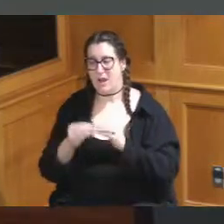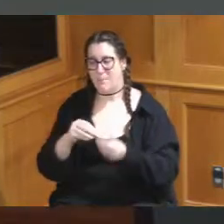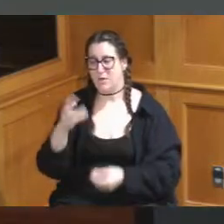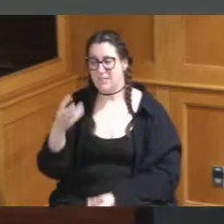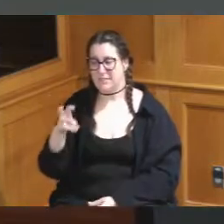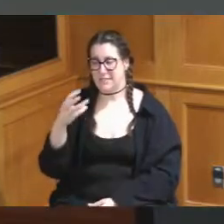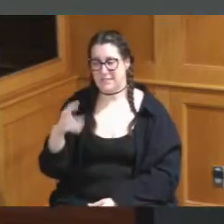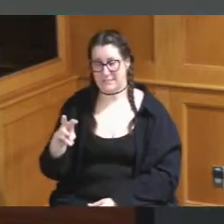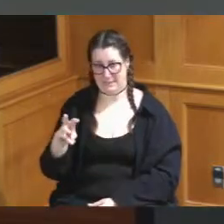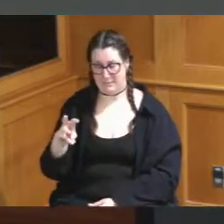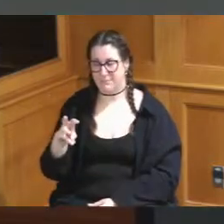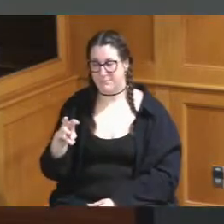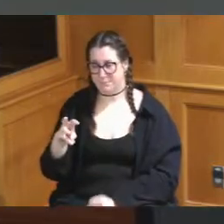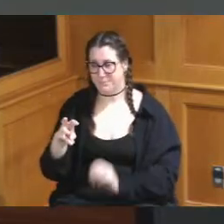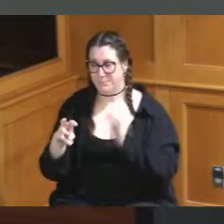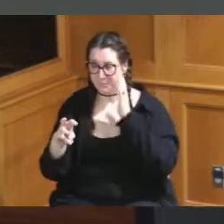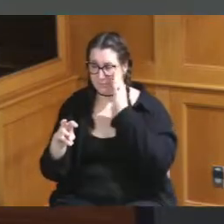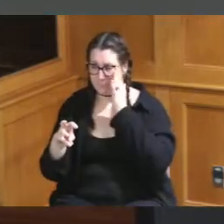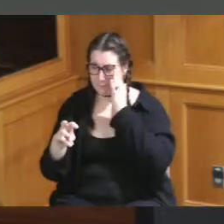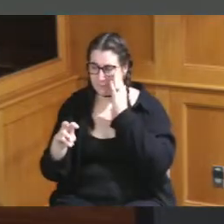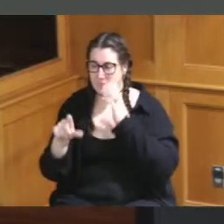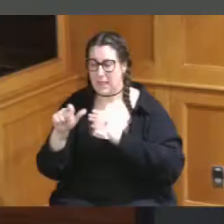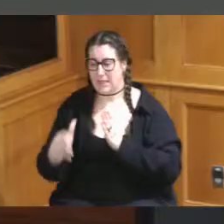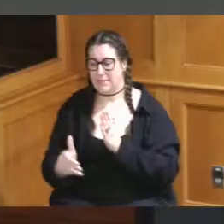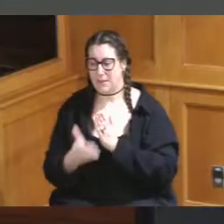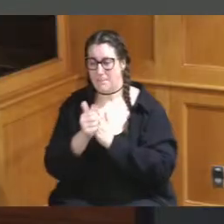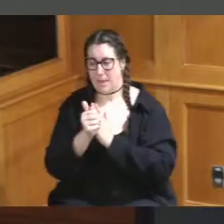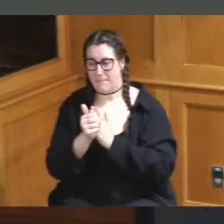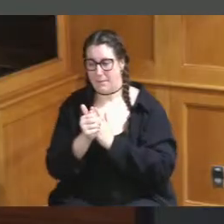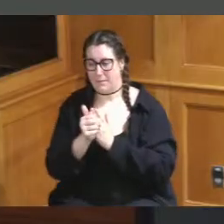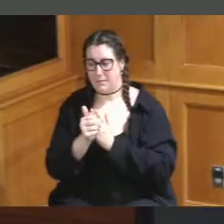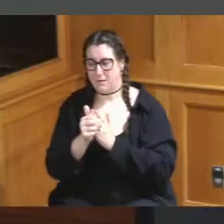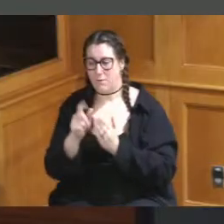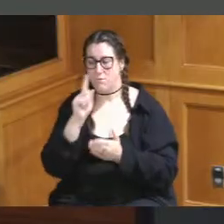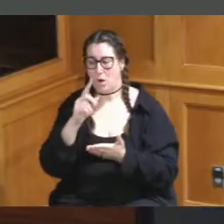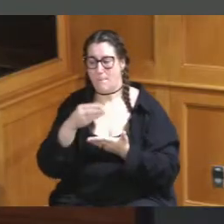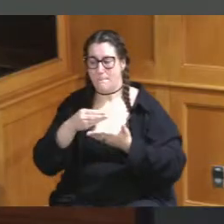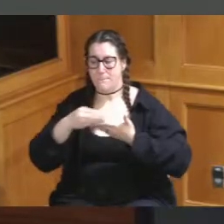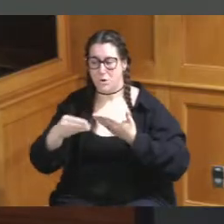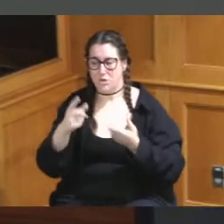in your packet. This is an amendment to the purchase agreement